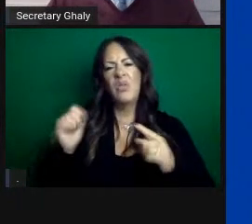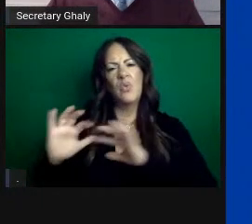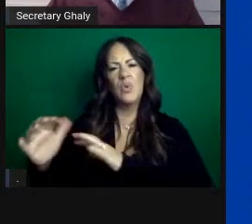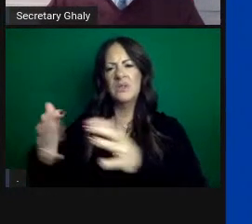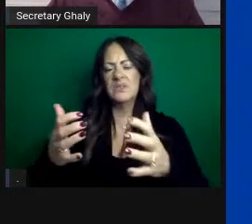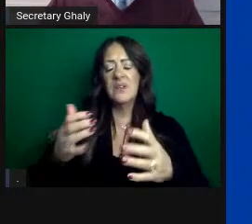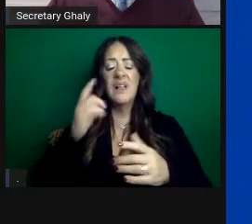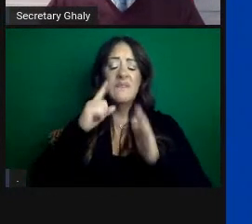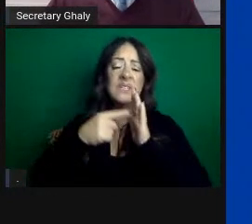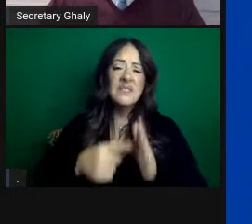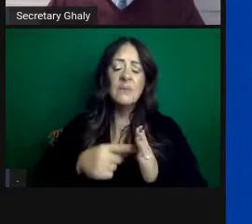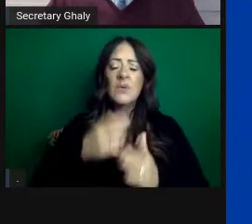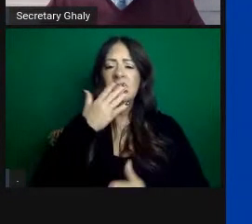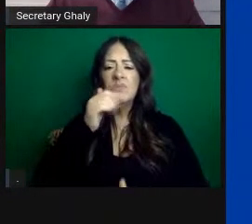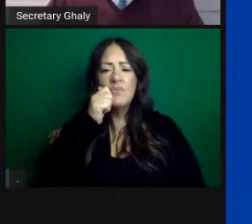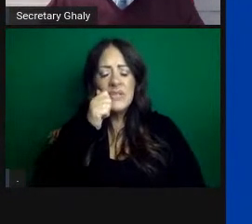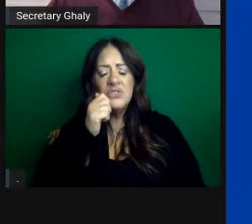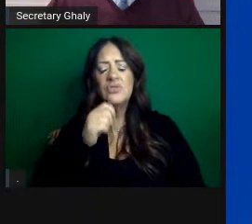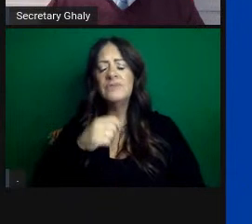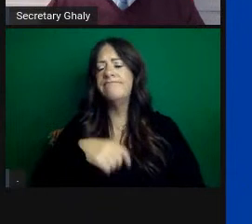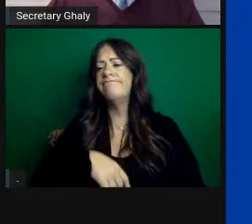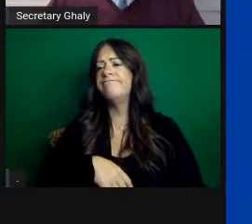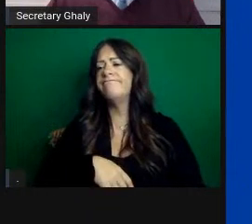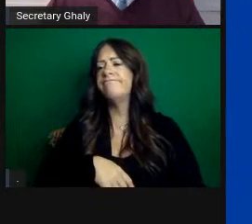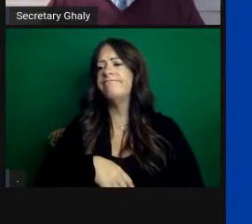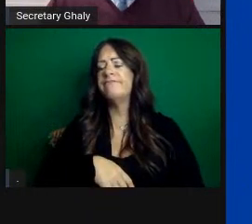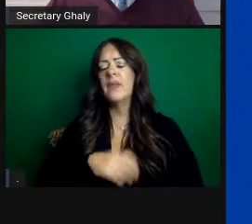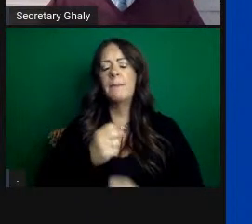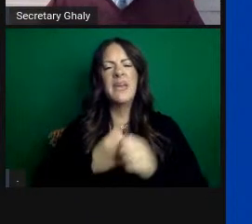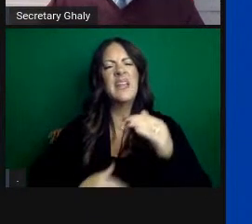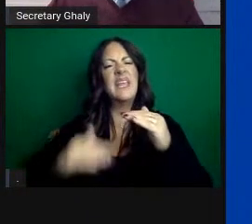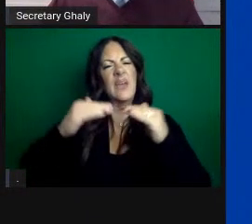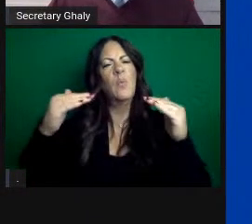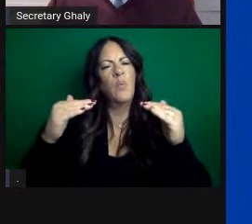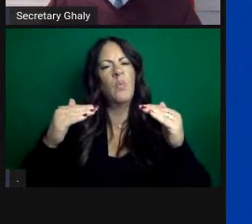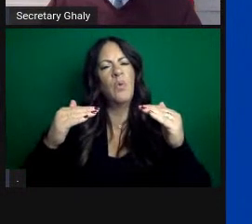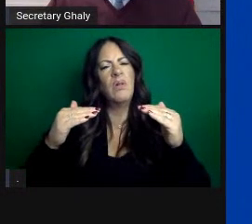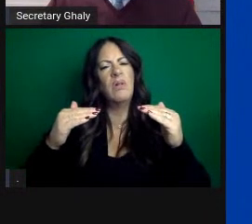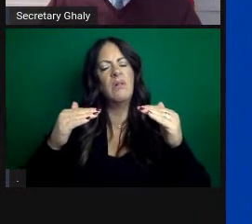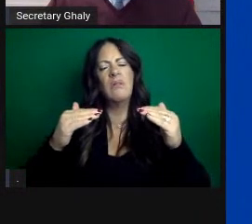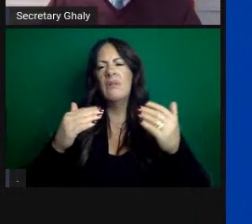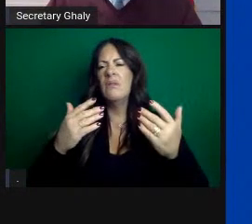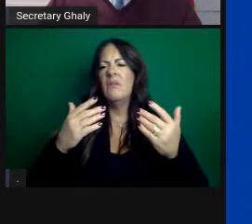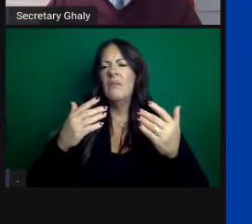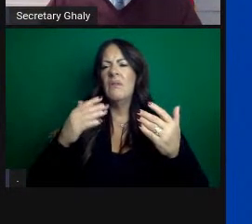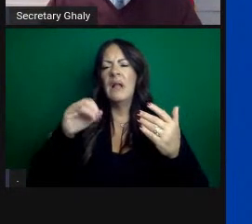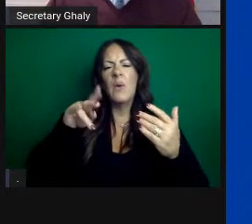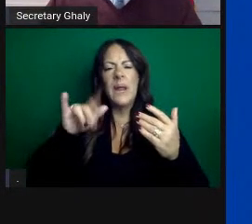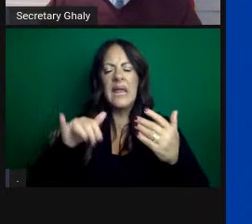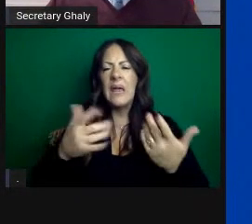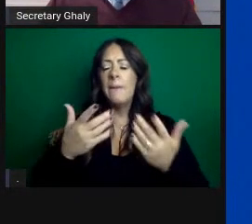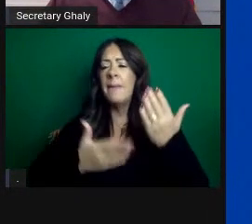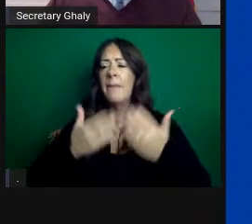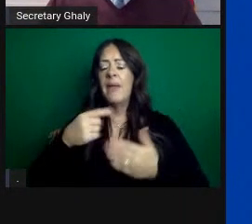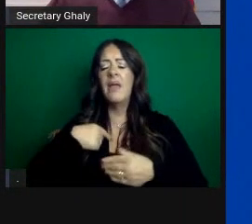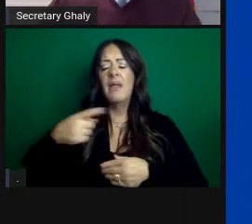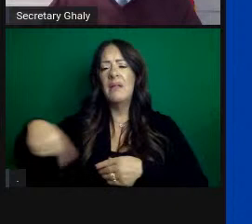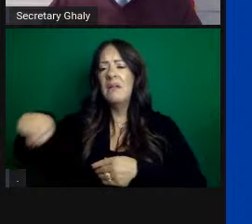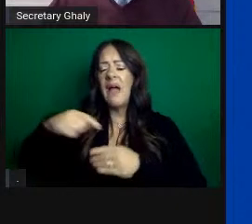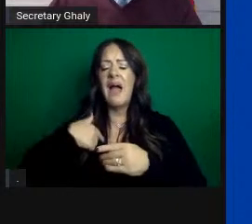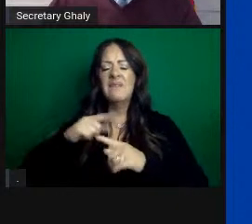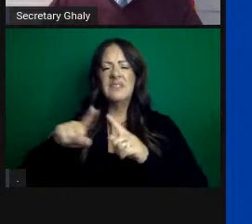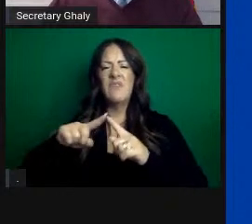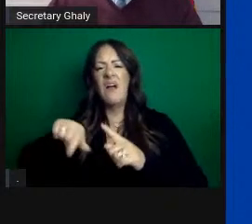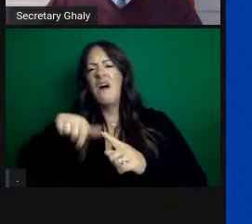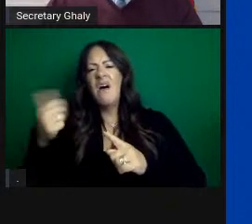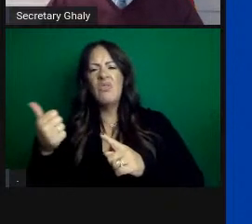racial equity, as we work to touch Californians who have underlying conditions or functional